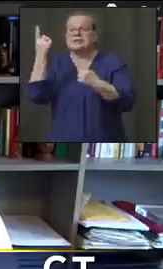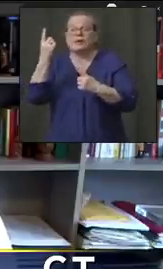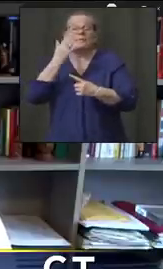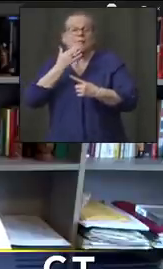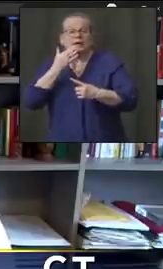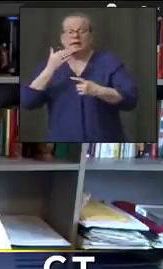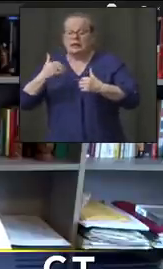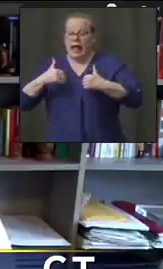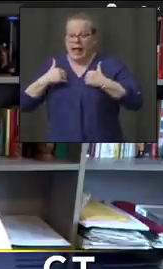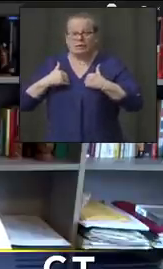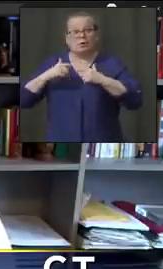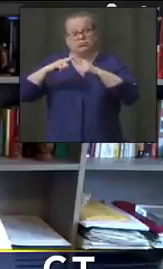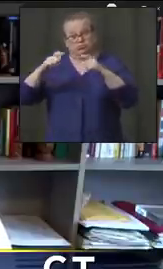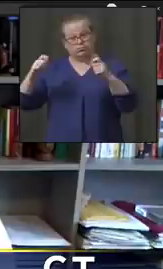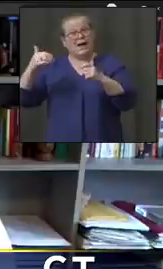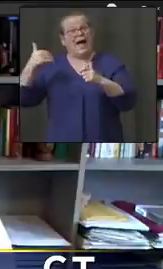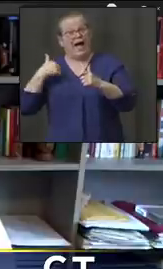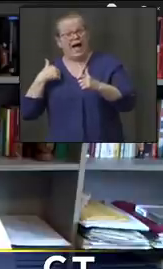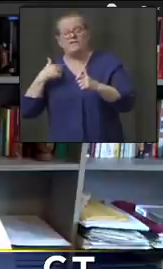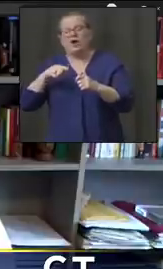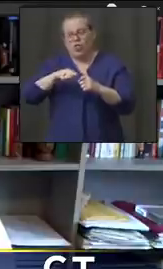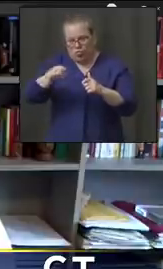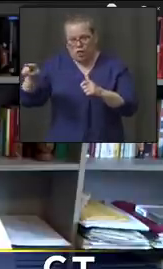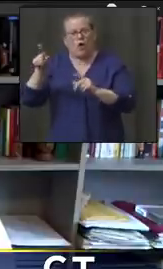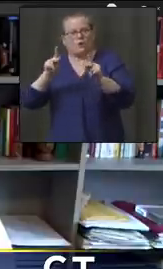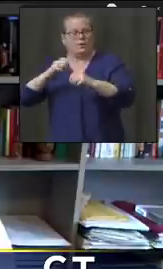severe complications of COVID protected.